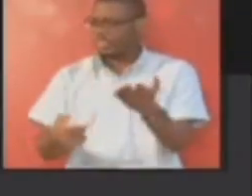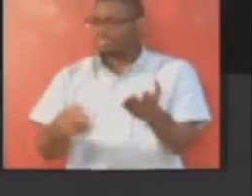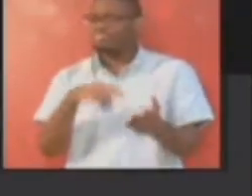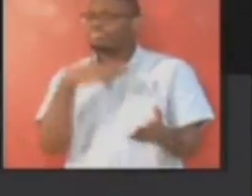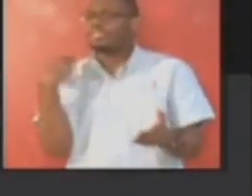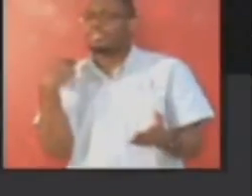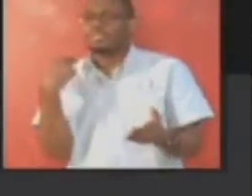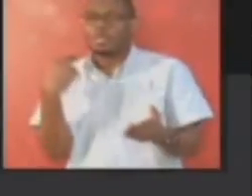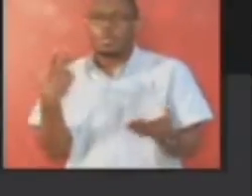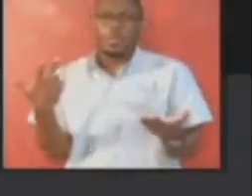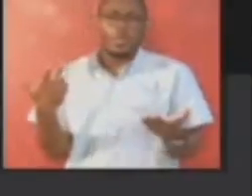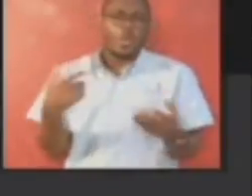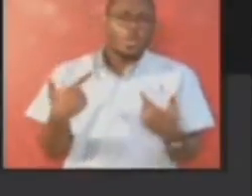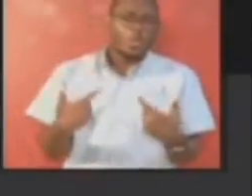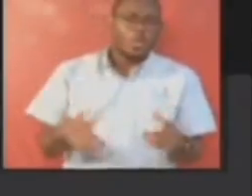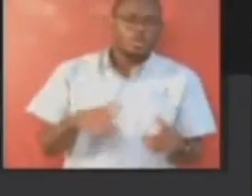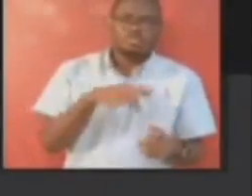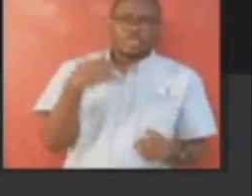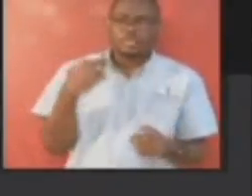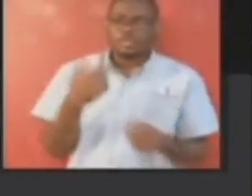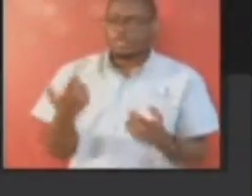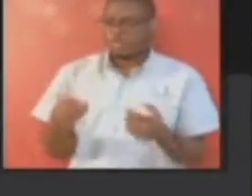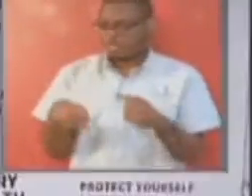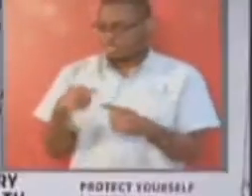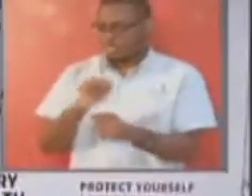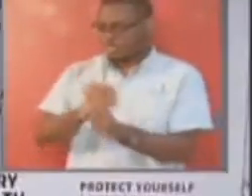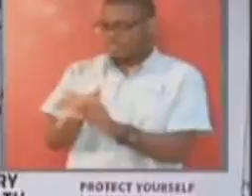the COVID-19 or testing positive for COVID-19?